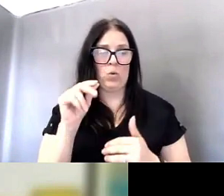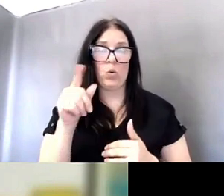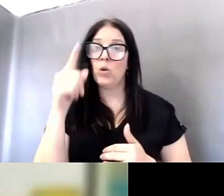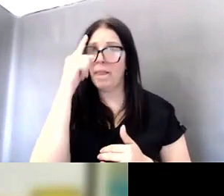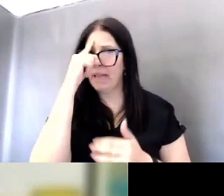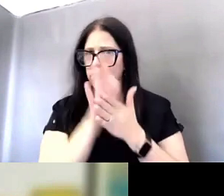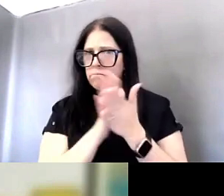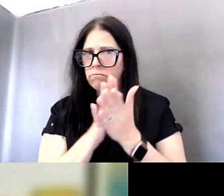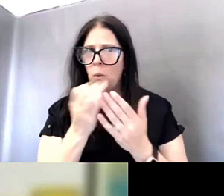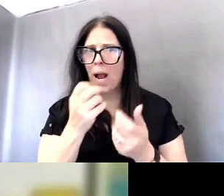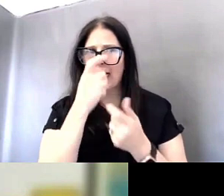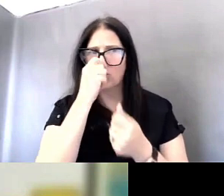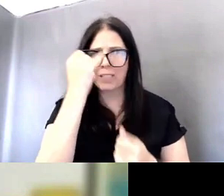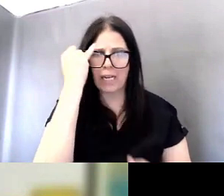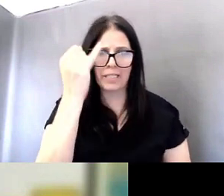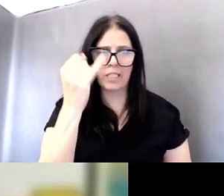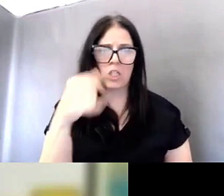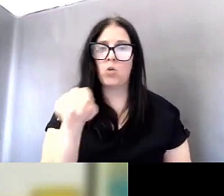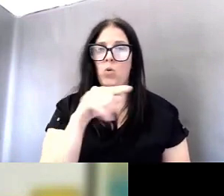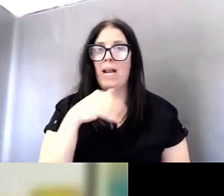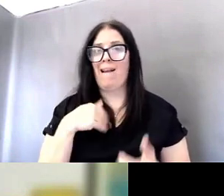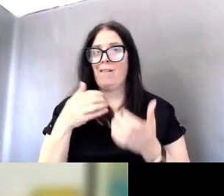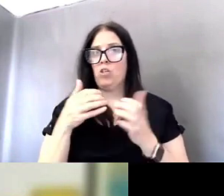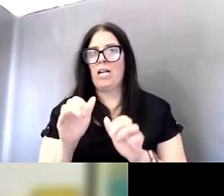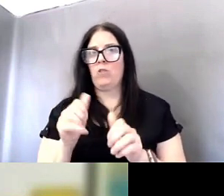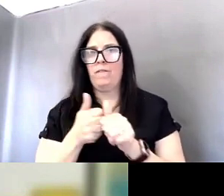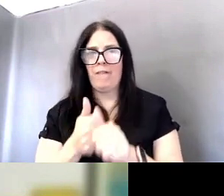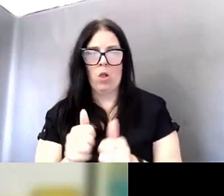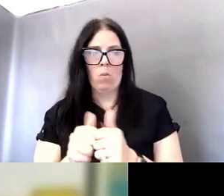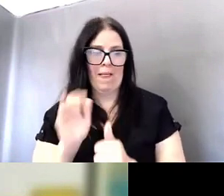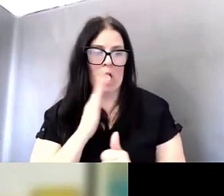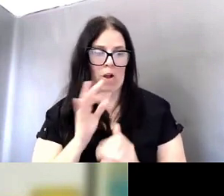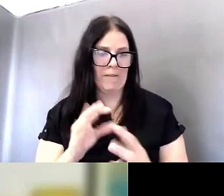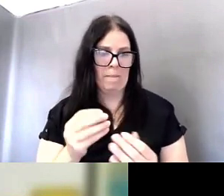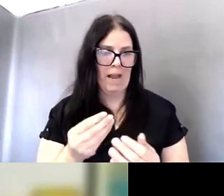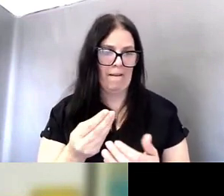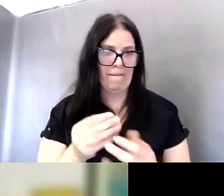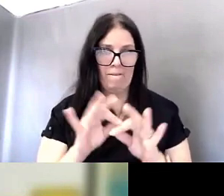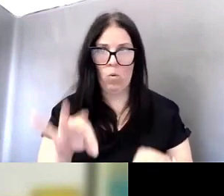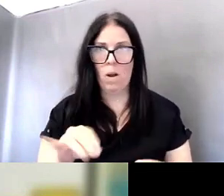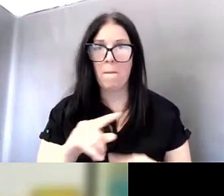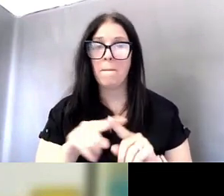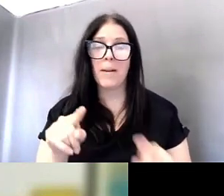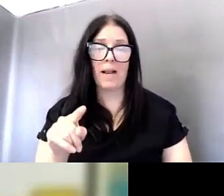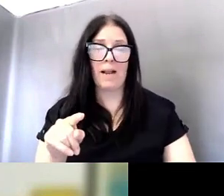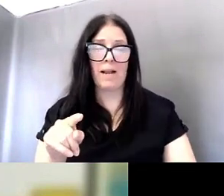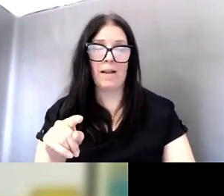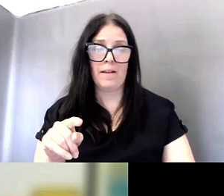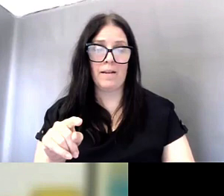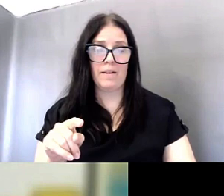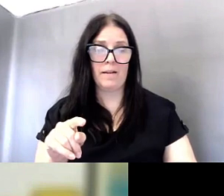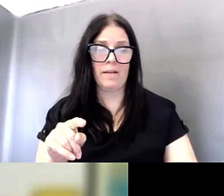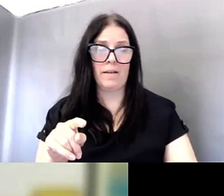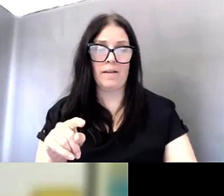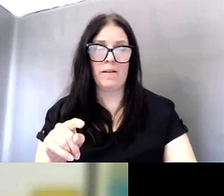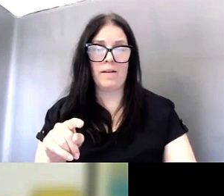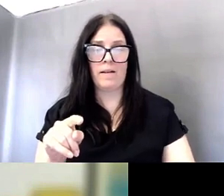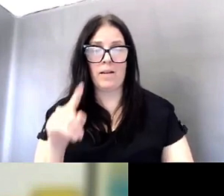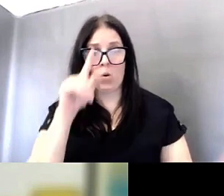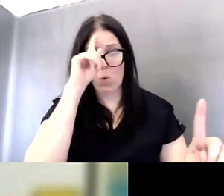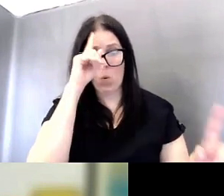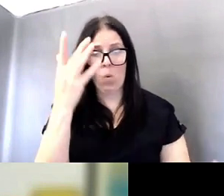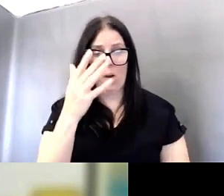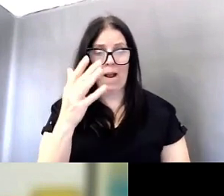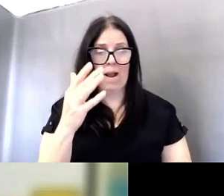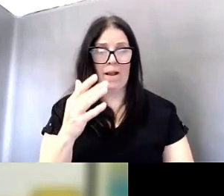idea, you'll have a chance to follow up with us in the feedback form. But the idea would be to gather instructors